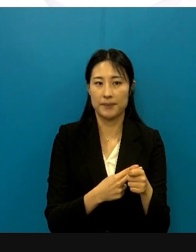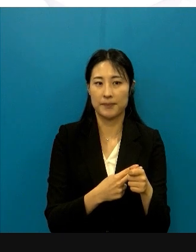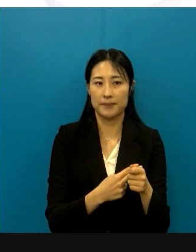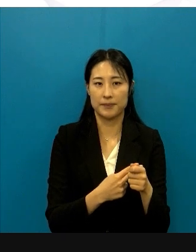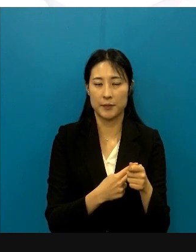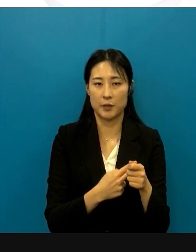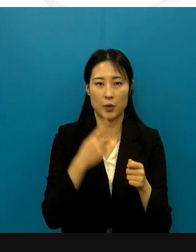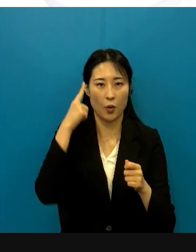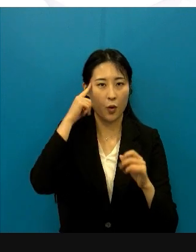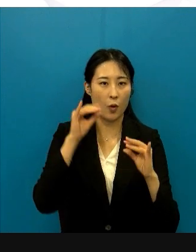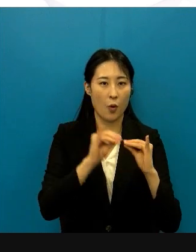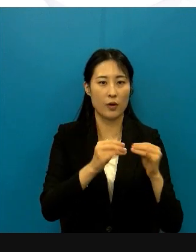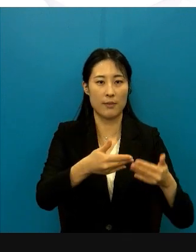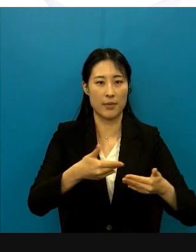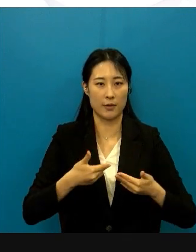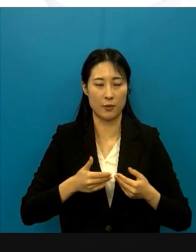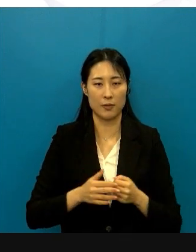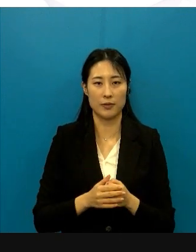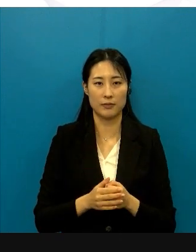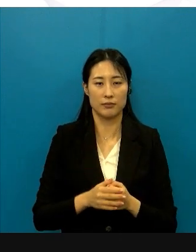doctors find